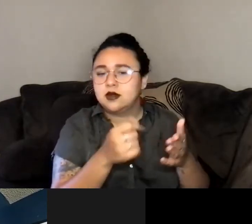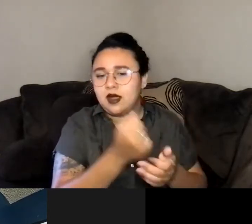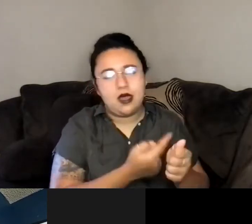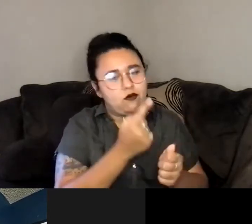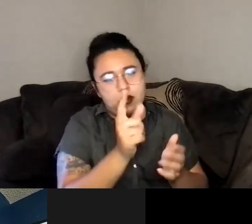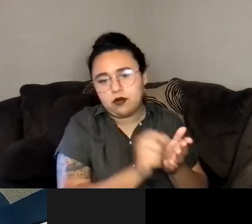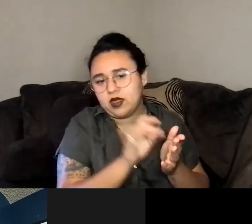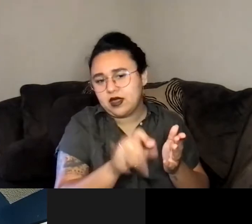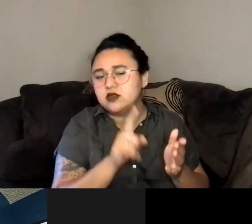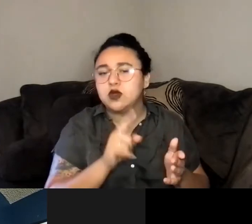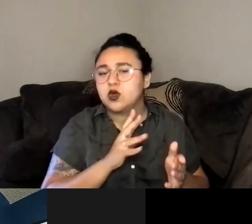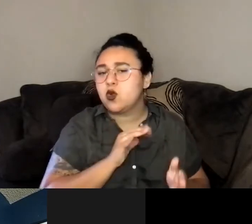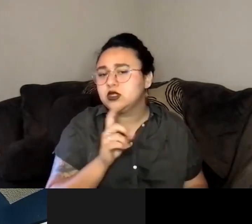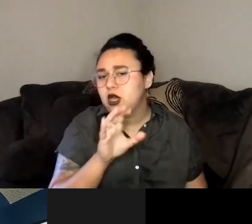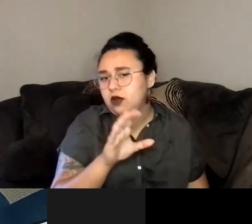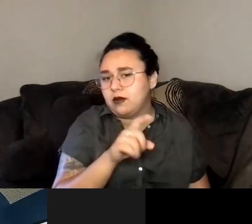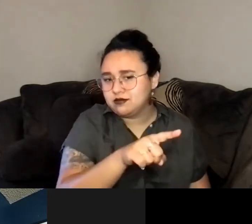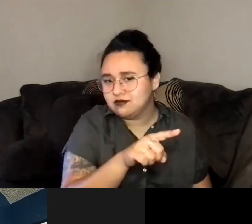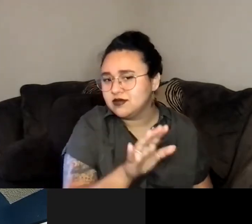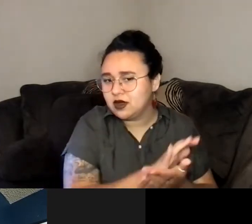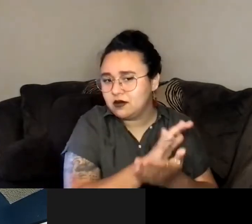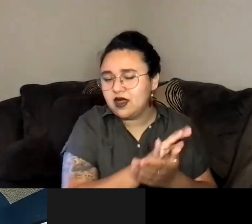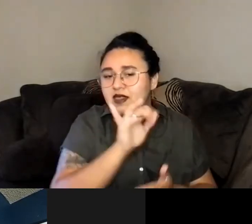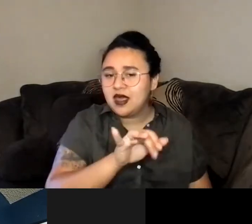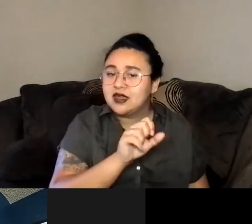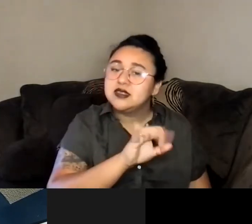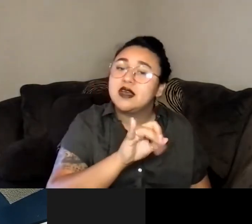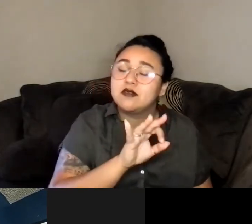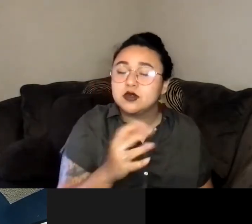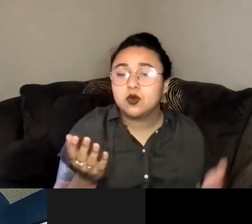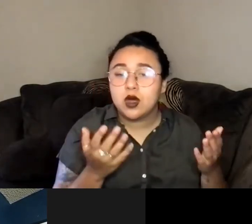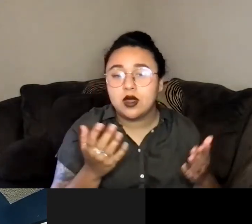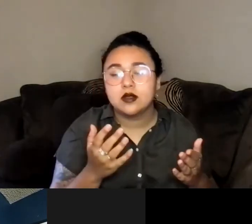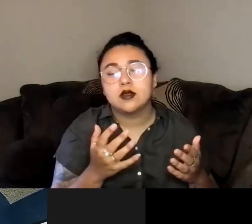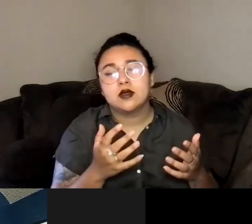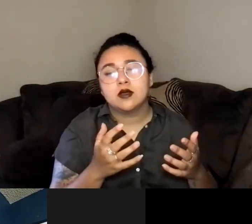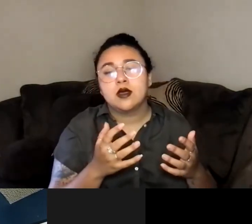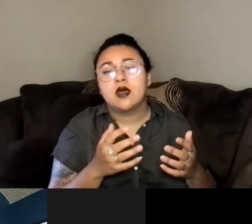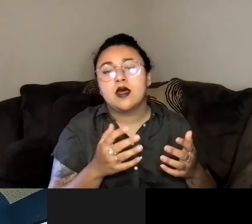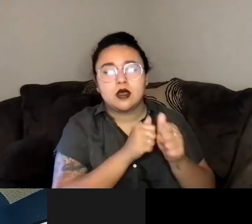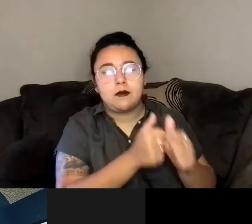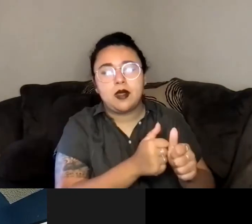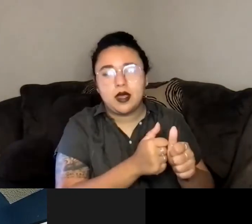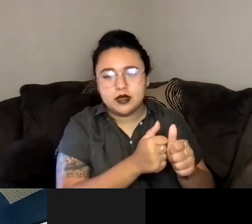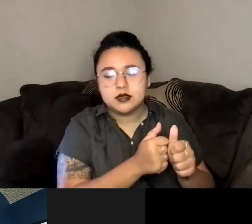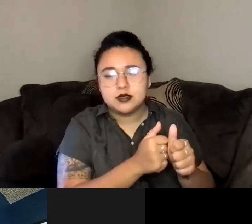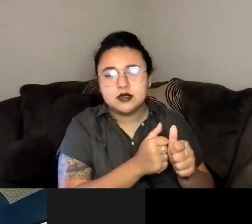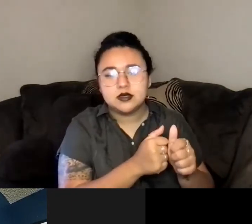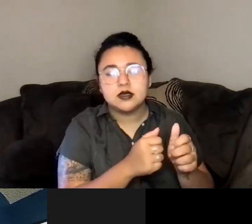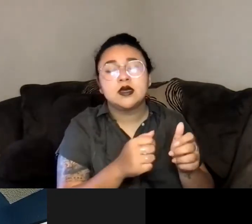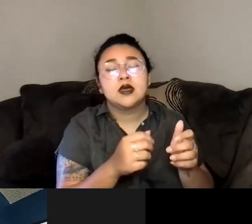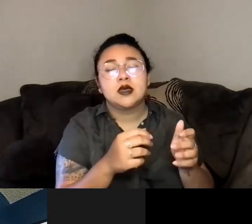just this is a cool document. So this is the San Francisco compliance guidelines to prohibit weight and height